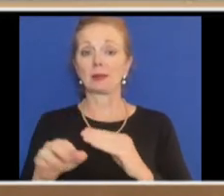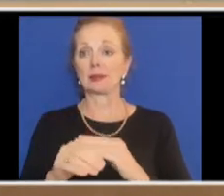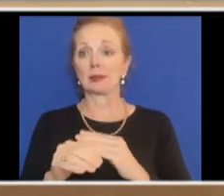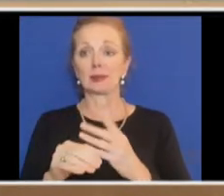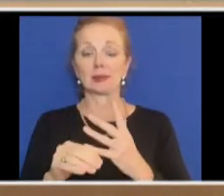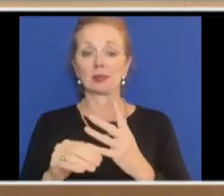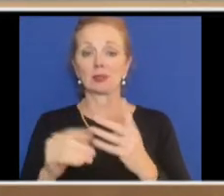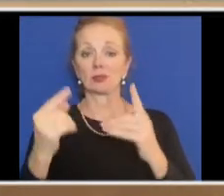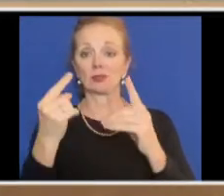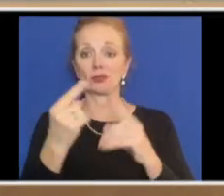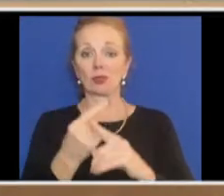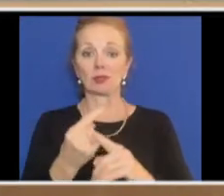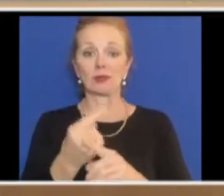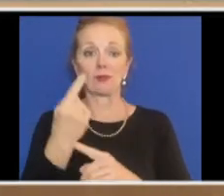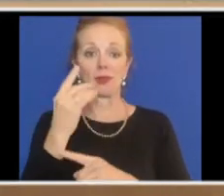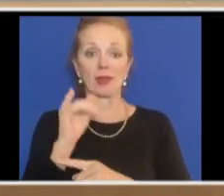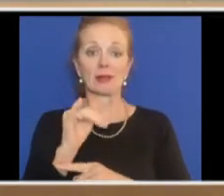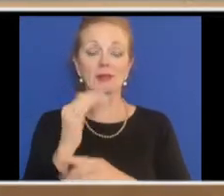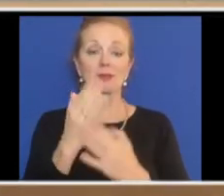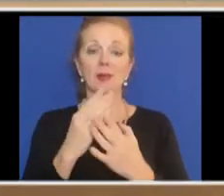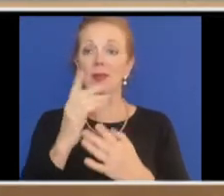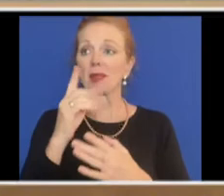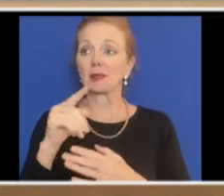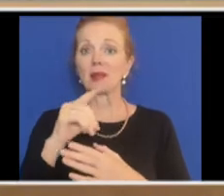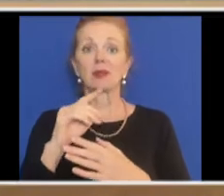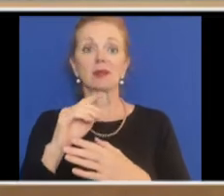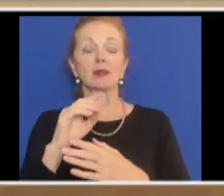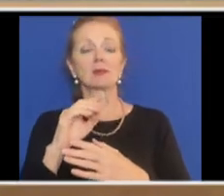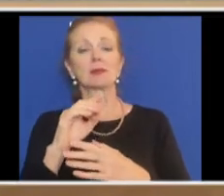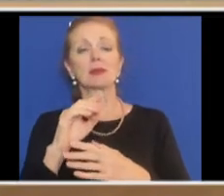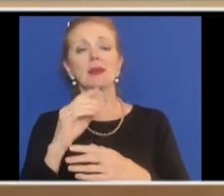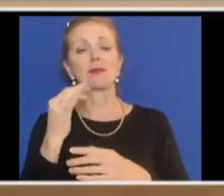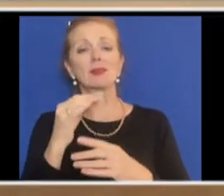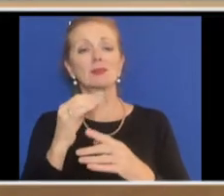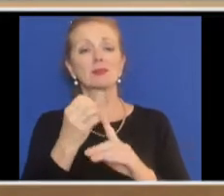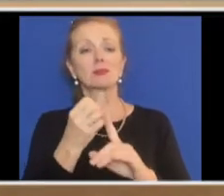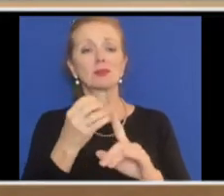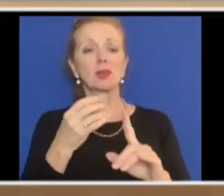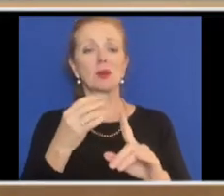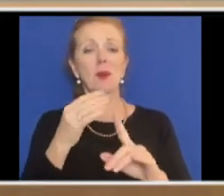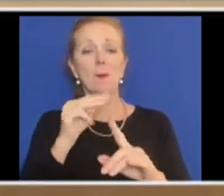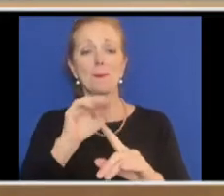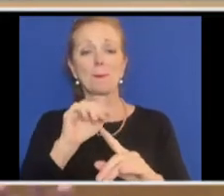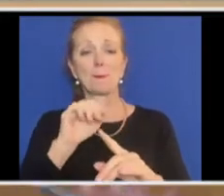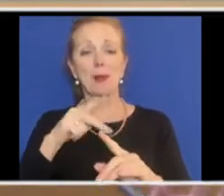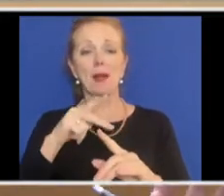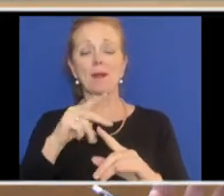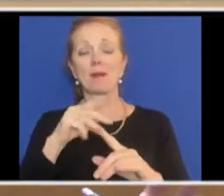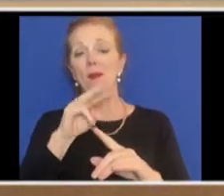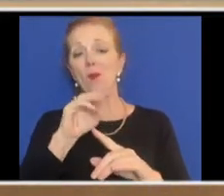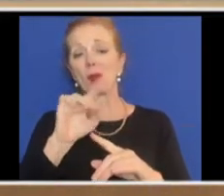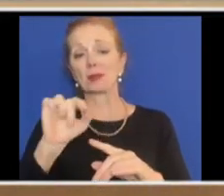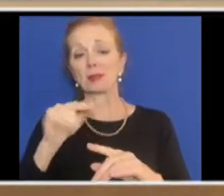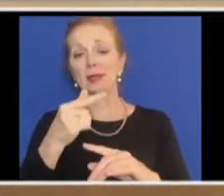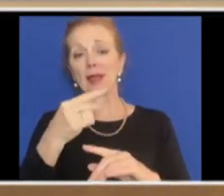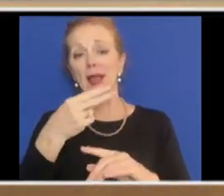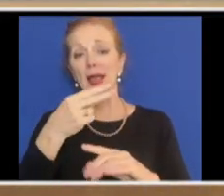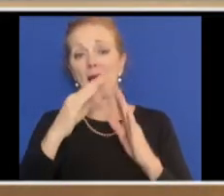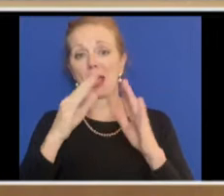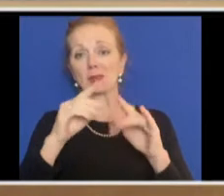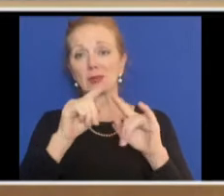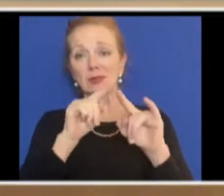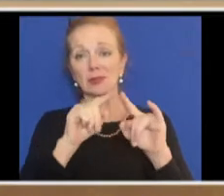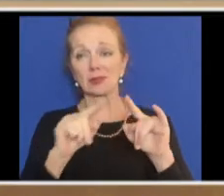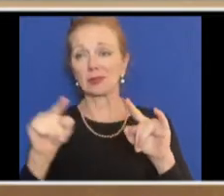justification for some of these in other contexts but if you zoom out further than this map this from Westinghouse well over to